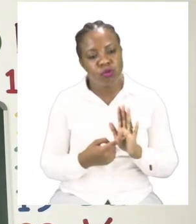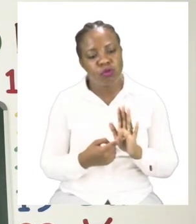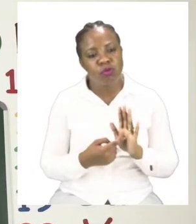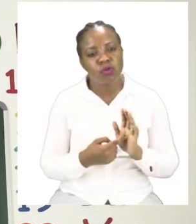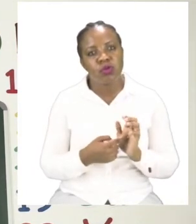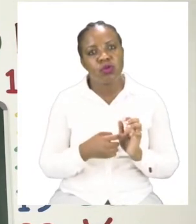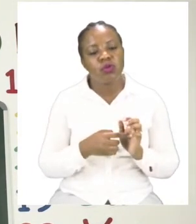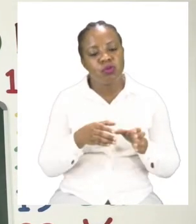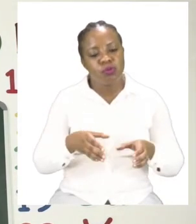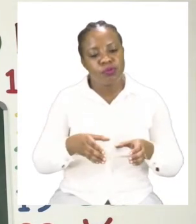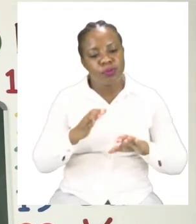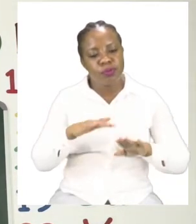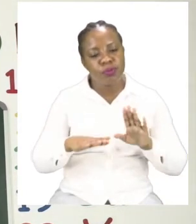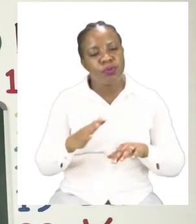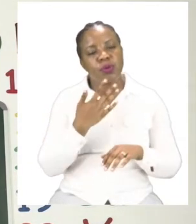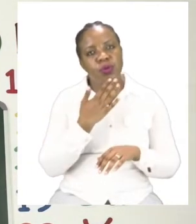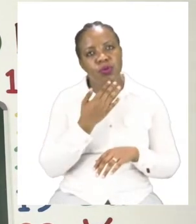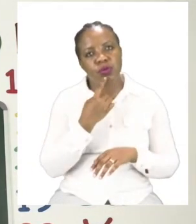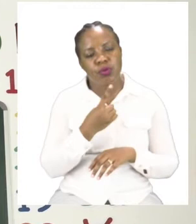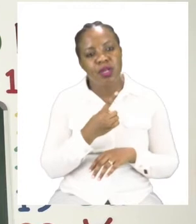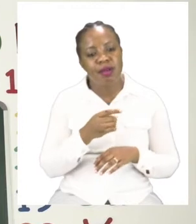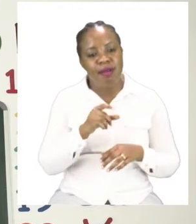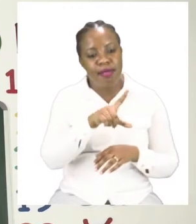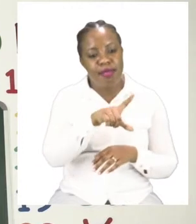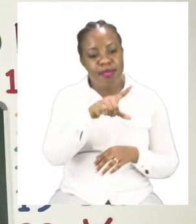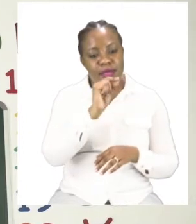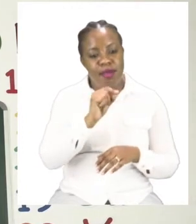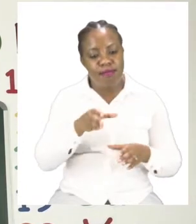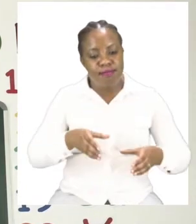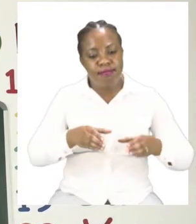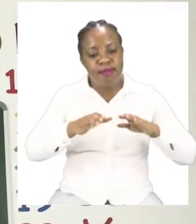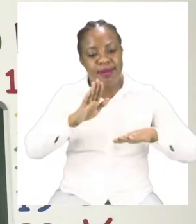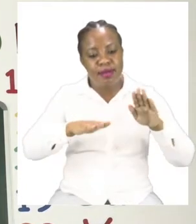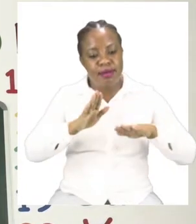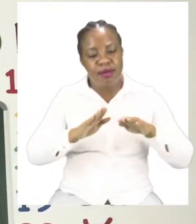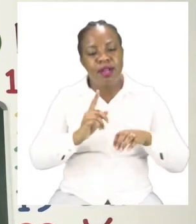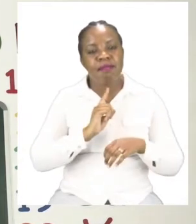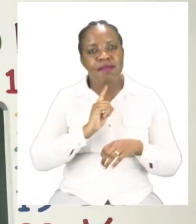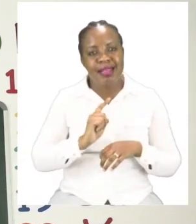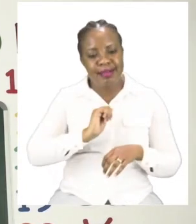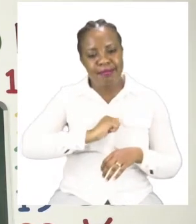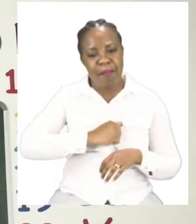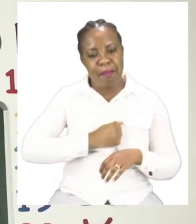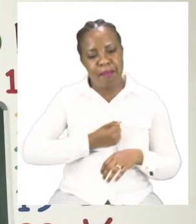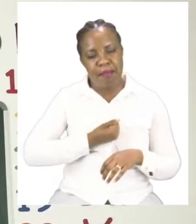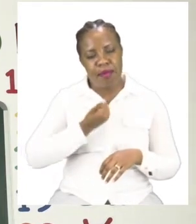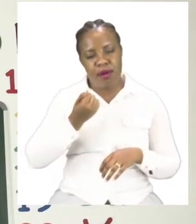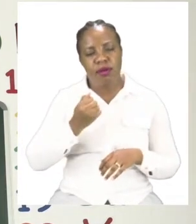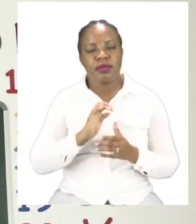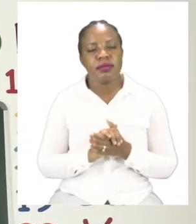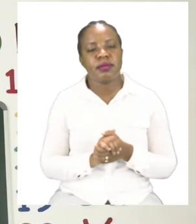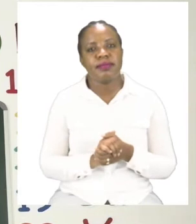is mine to show that the drum belongs to you.